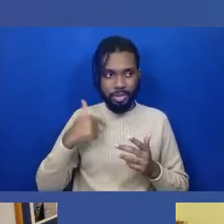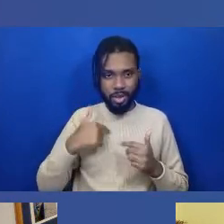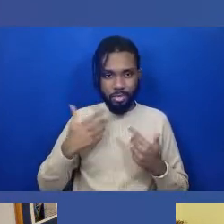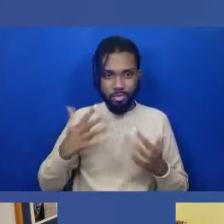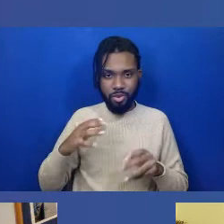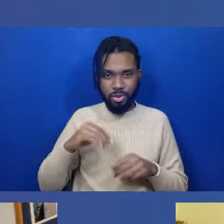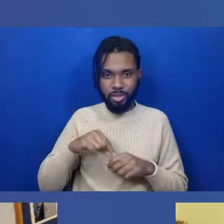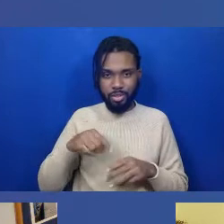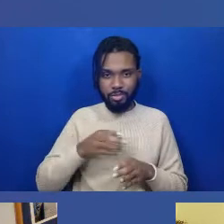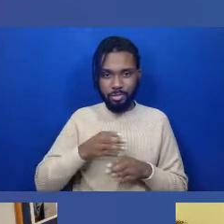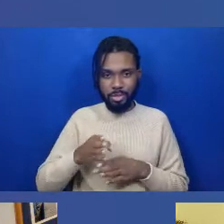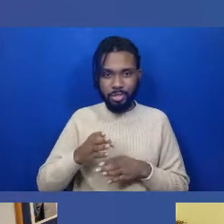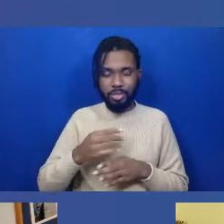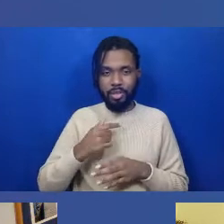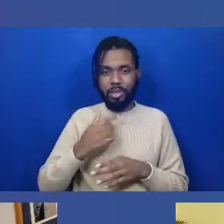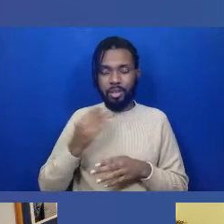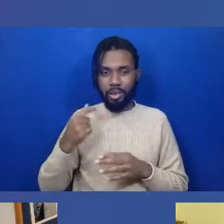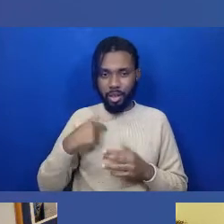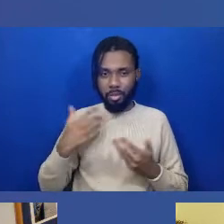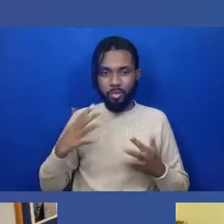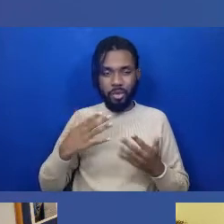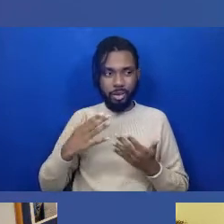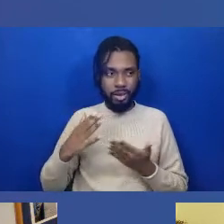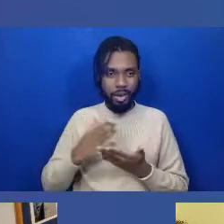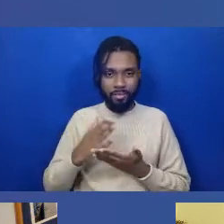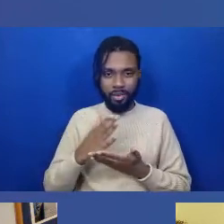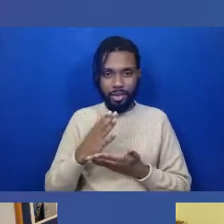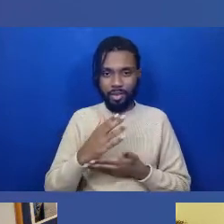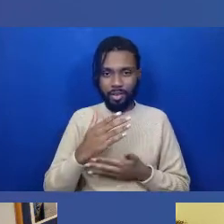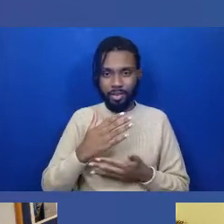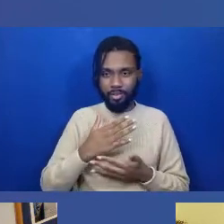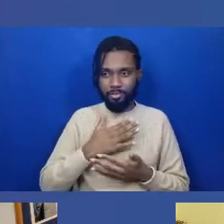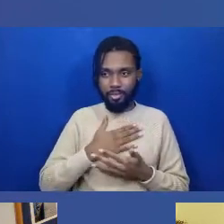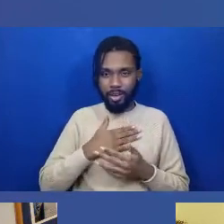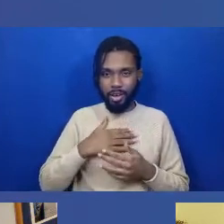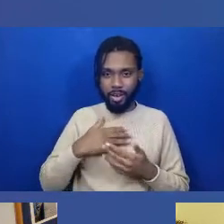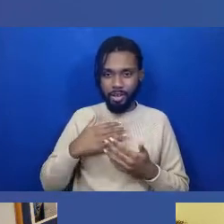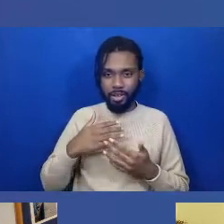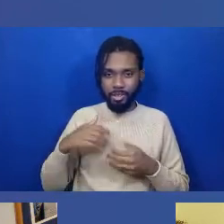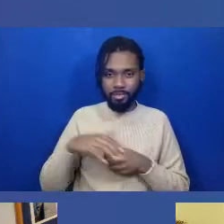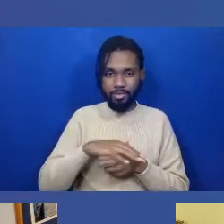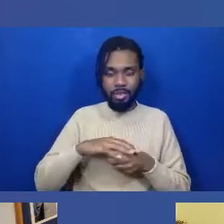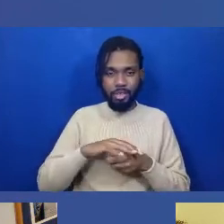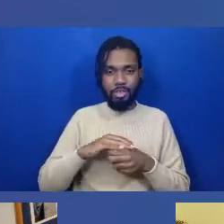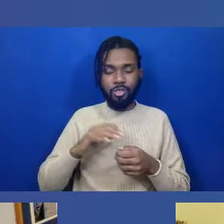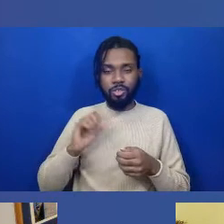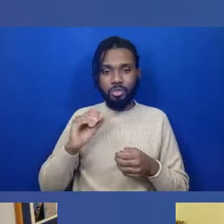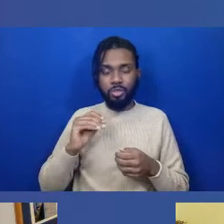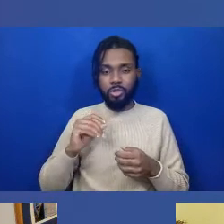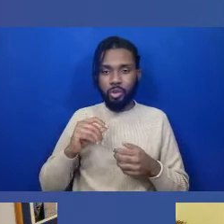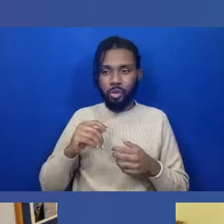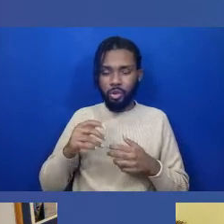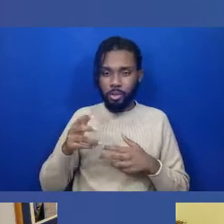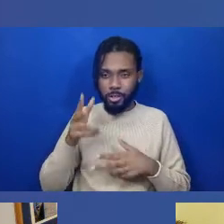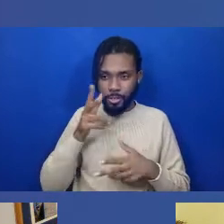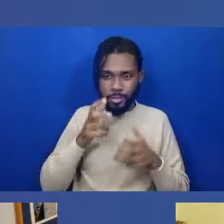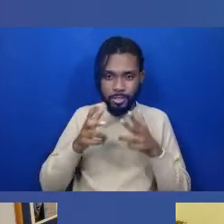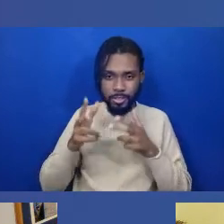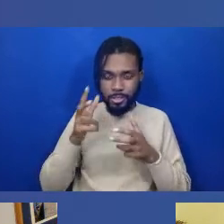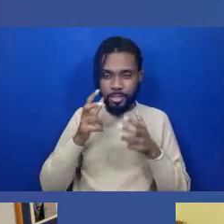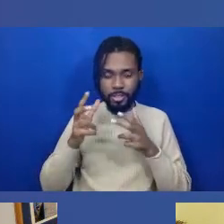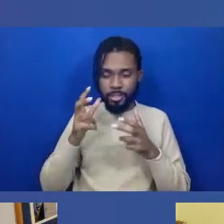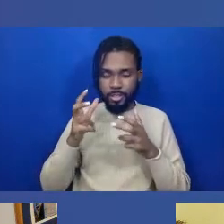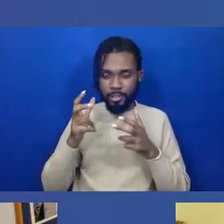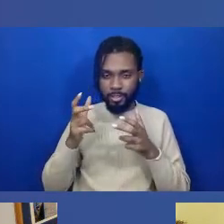the complexities of the place that I'm in. So listen to the signals or the things I'm saying that are indicating if it's not the right fit